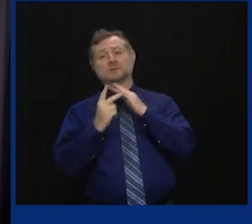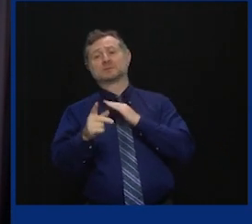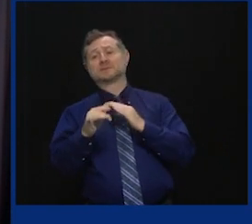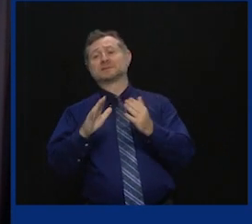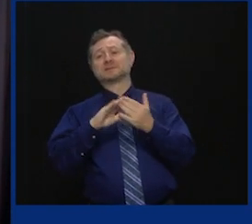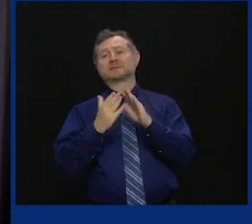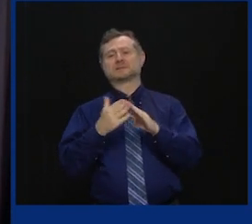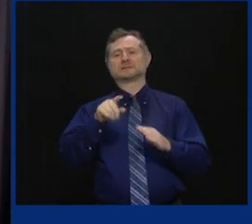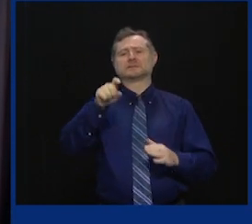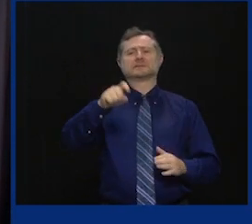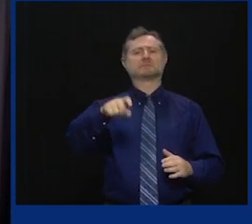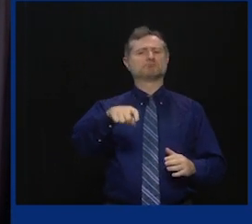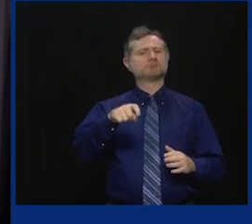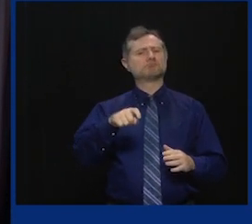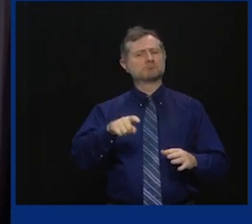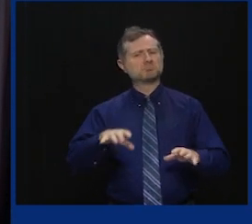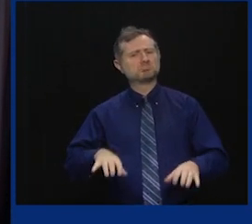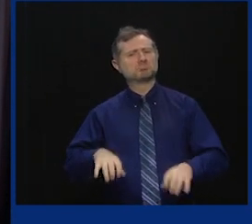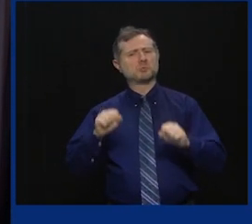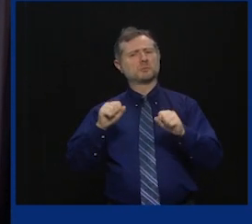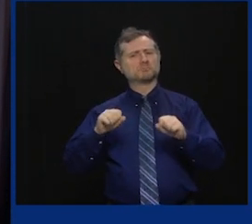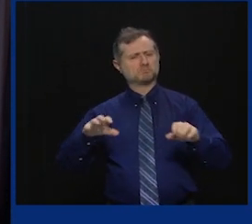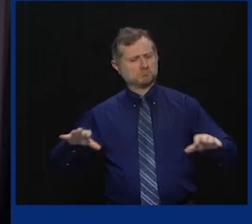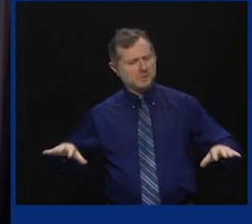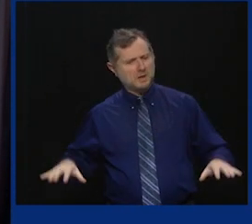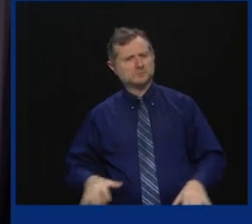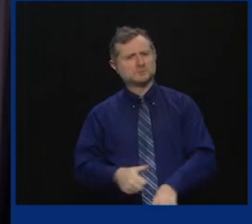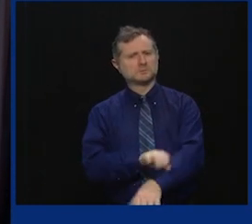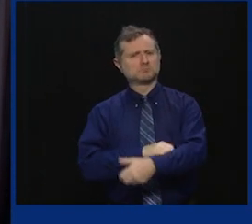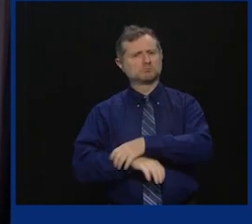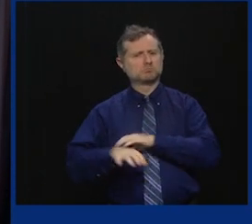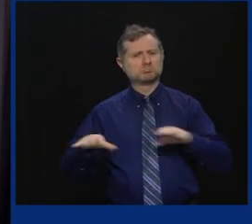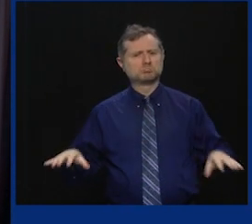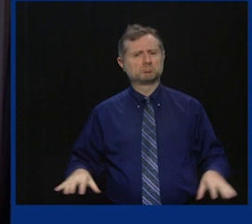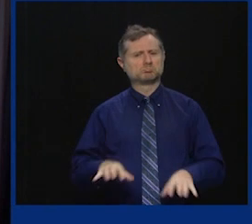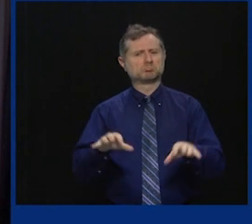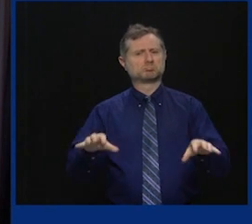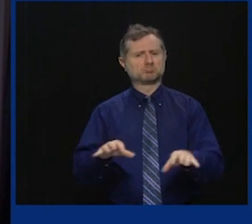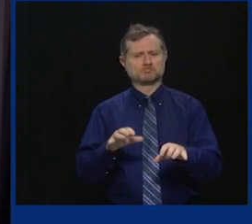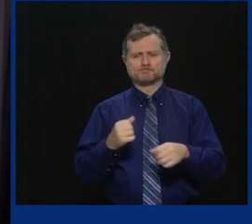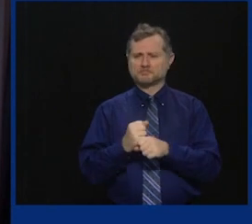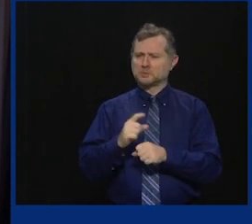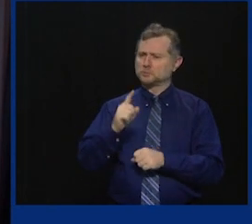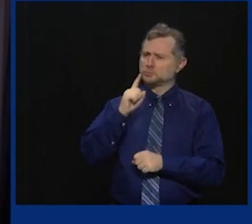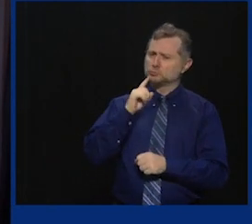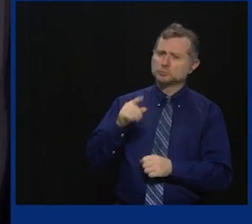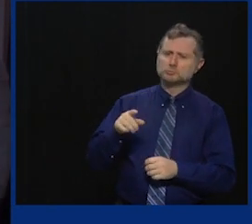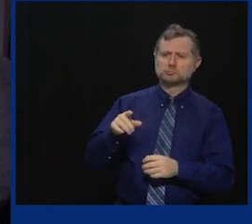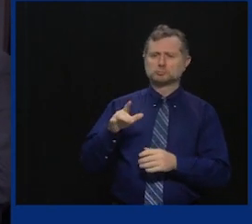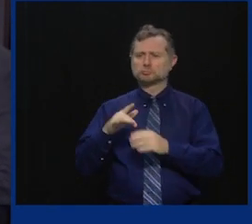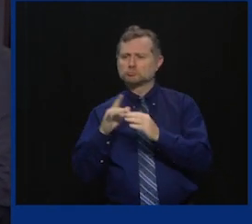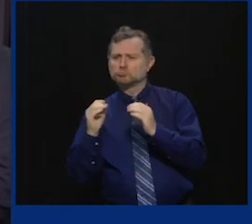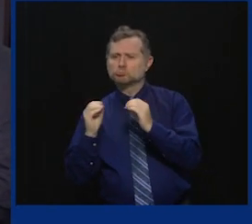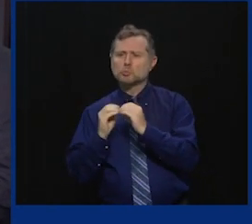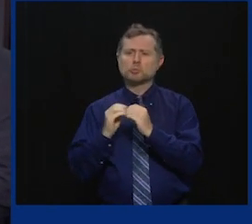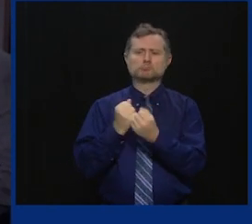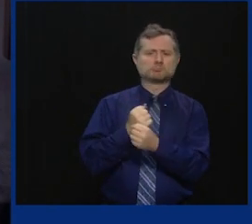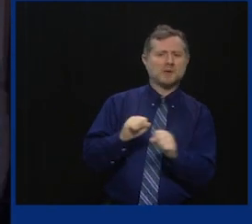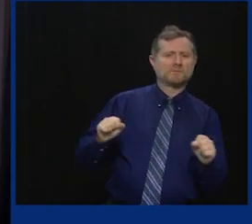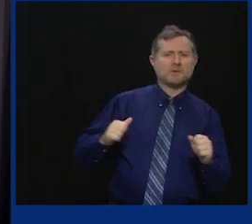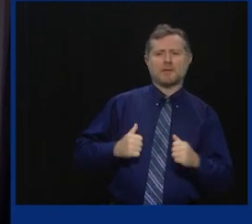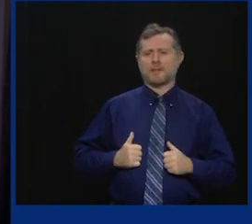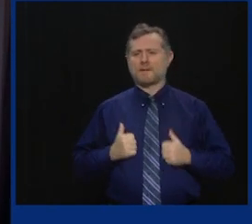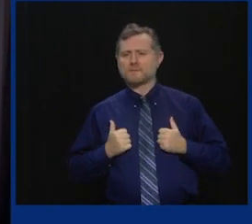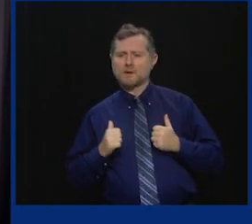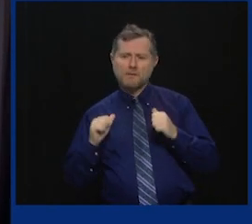take additional action here beyond this to make Rikers a more safe and livable place. I